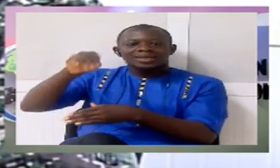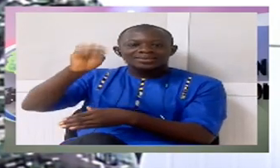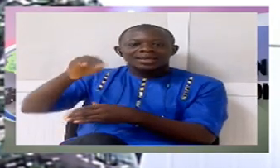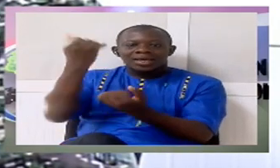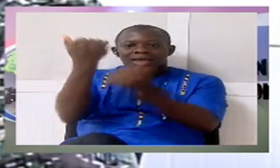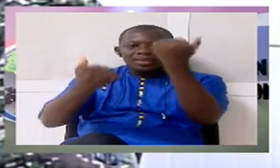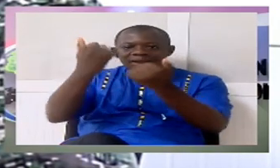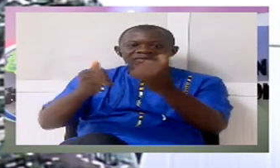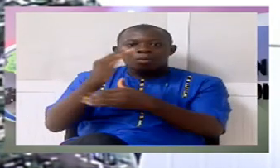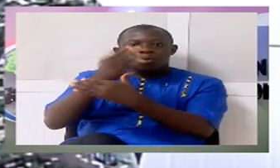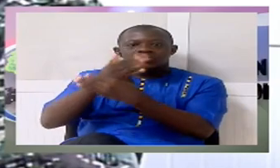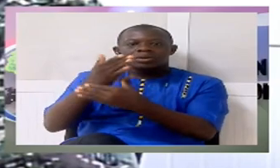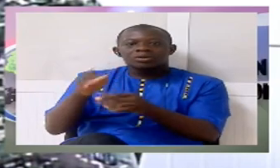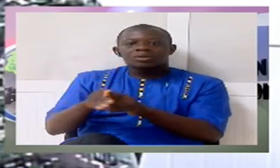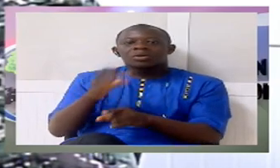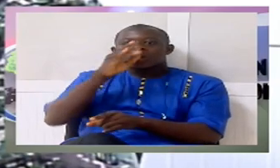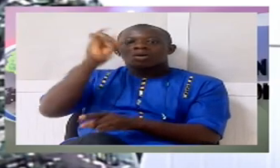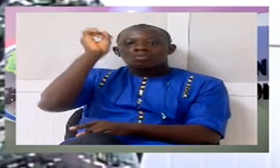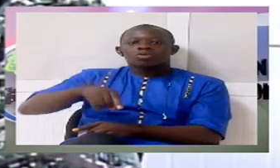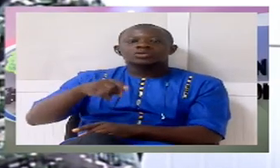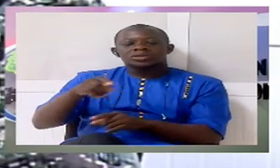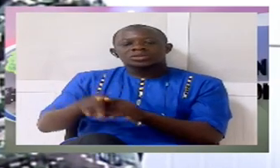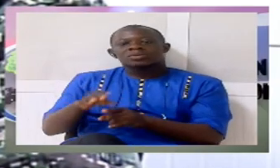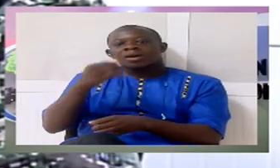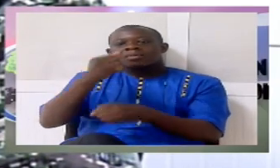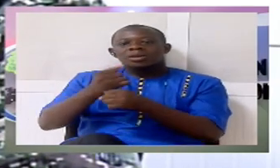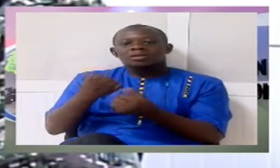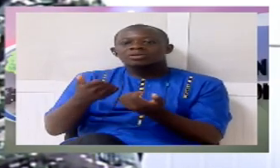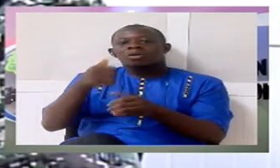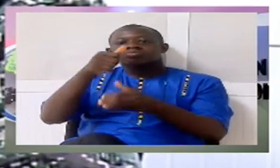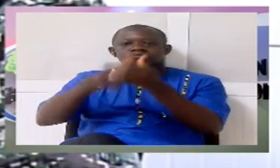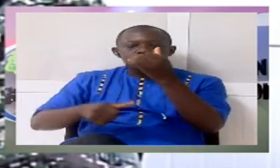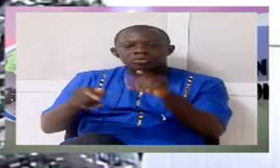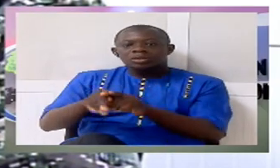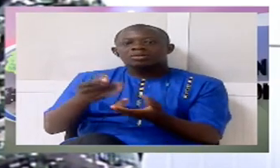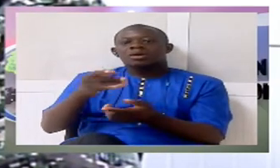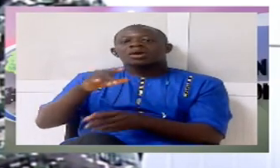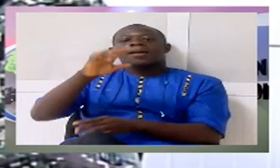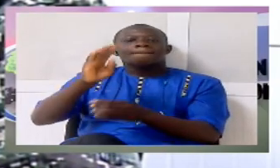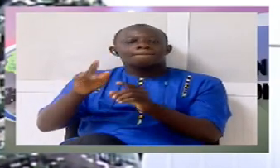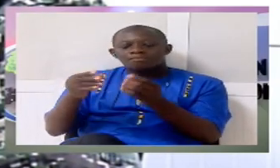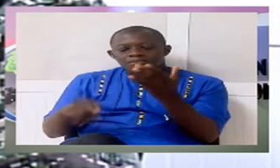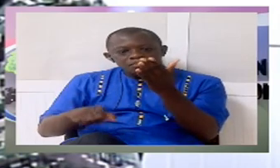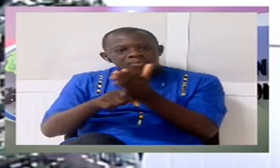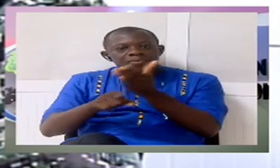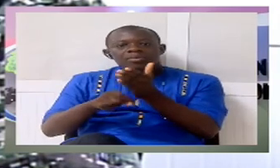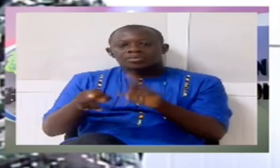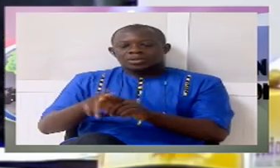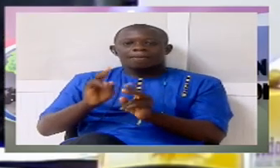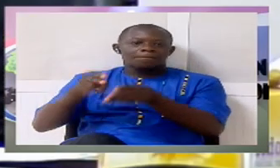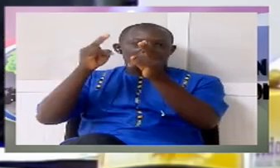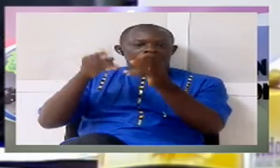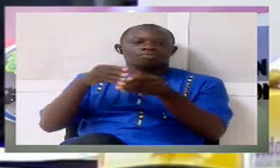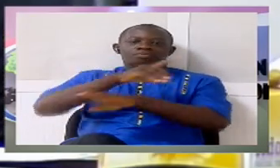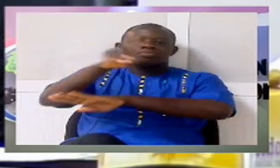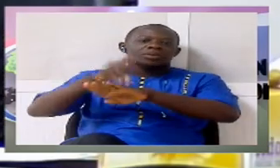Alma exactly. Was shot at the Trrc driver at Westfield. When he told him that he was going to defecate bullets, that was where he shot him. And he